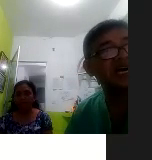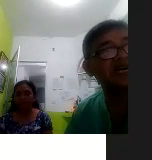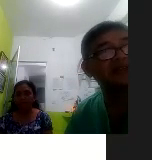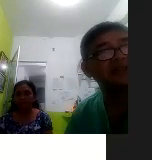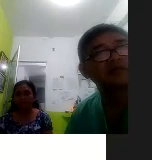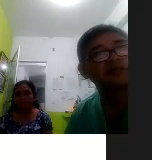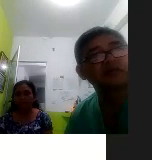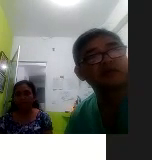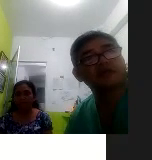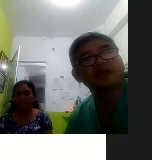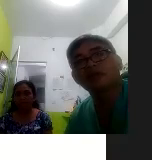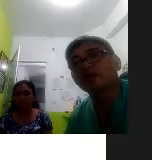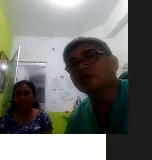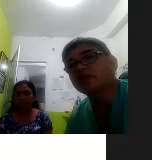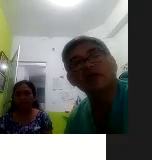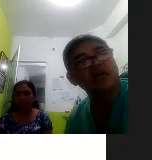Uh,